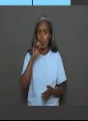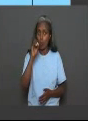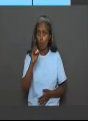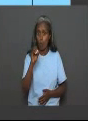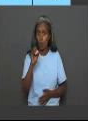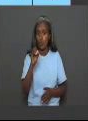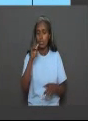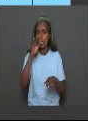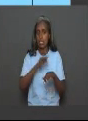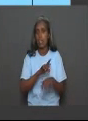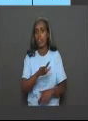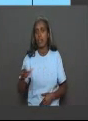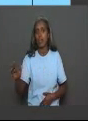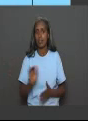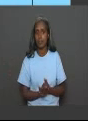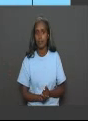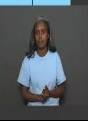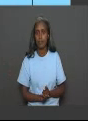O on that line.